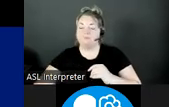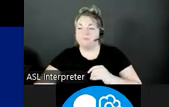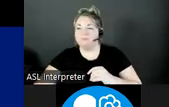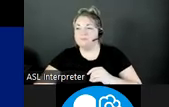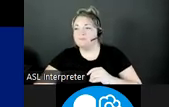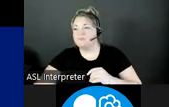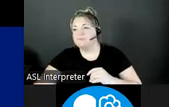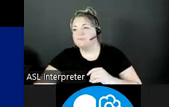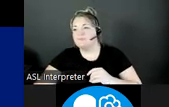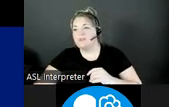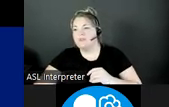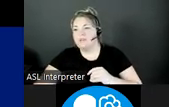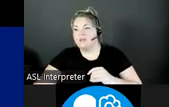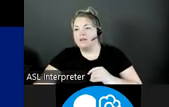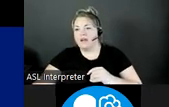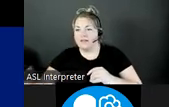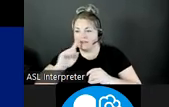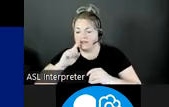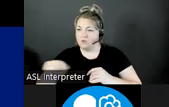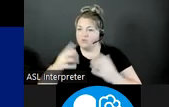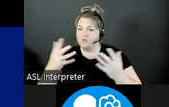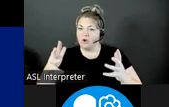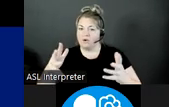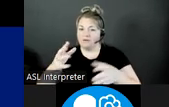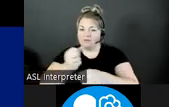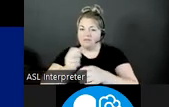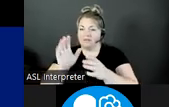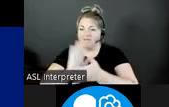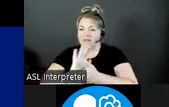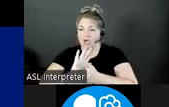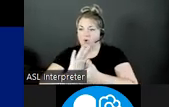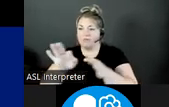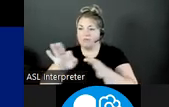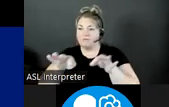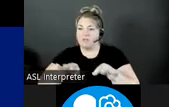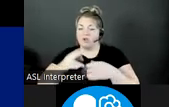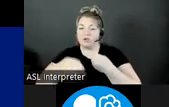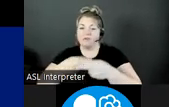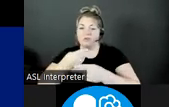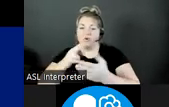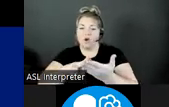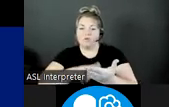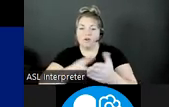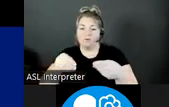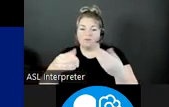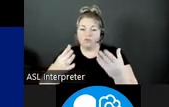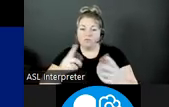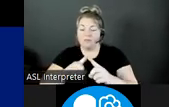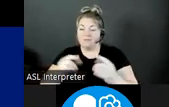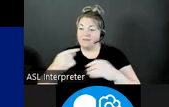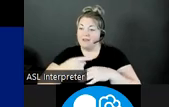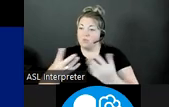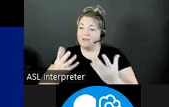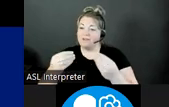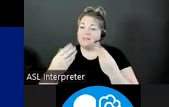I think you all have received a video that explained the universal contract provisions, but today I wanted to give